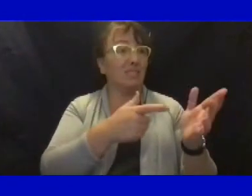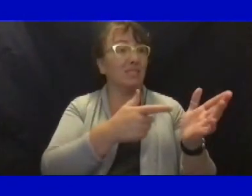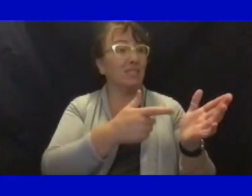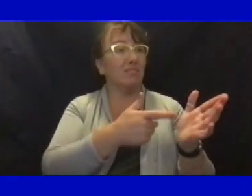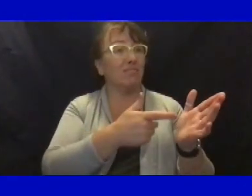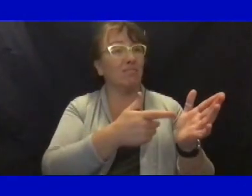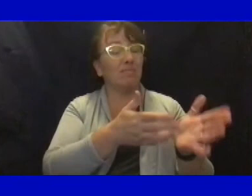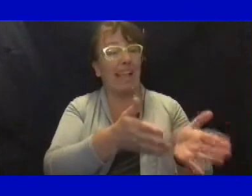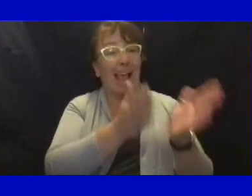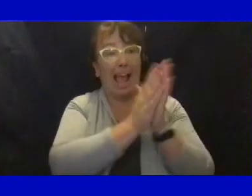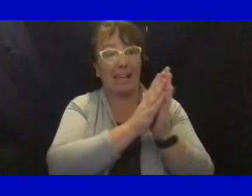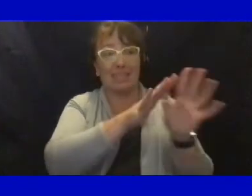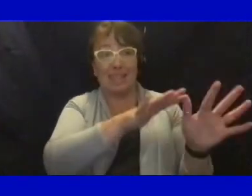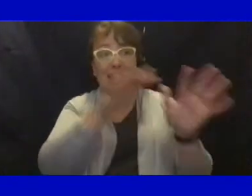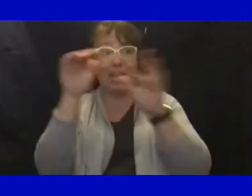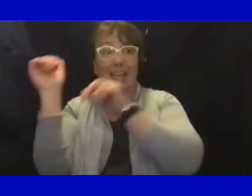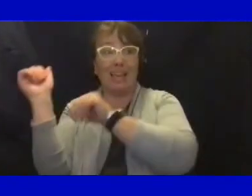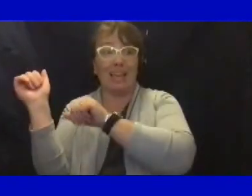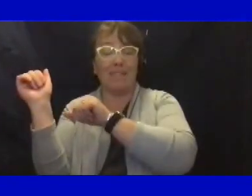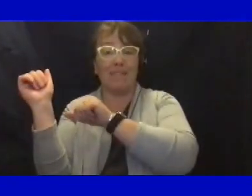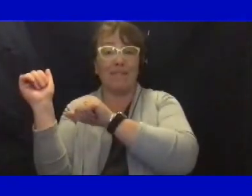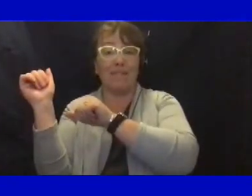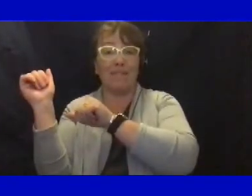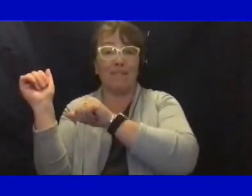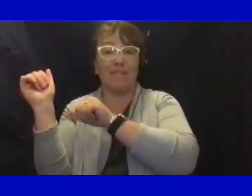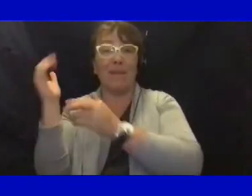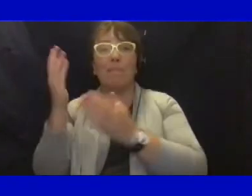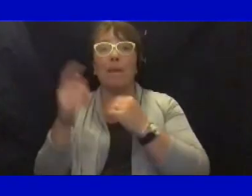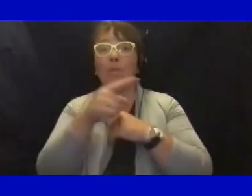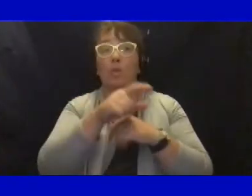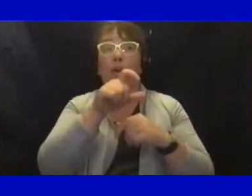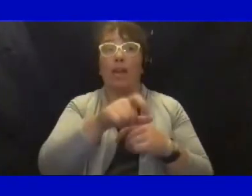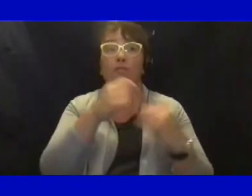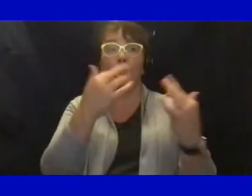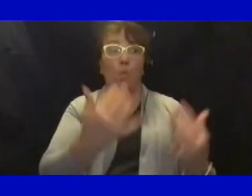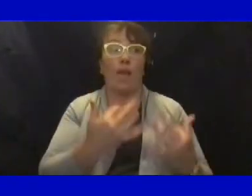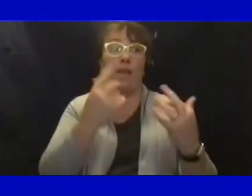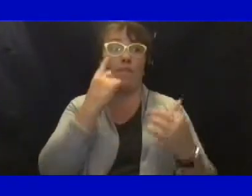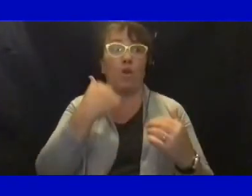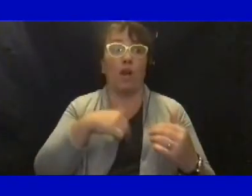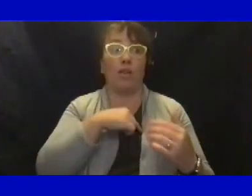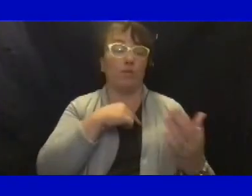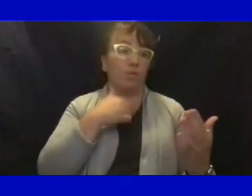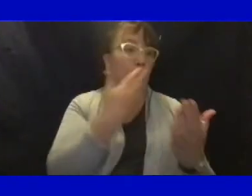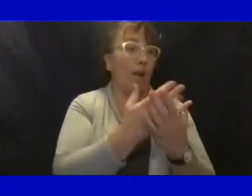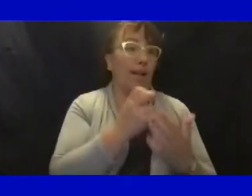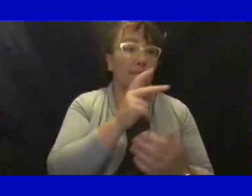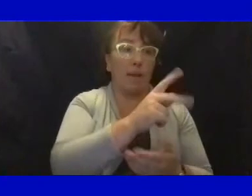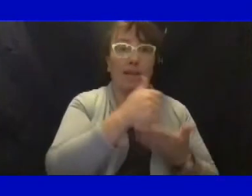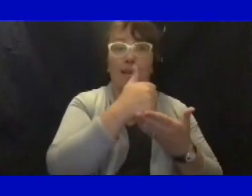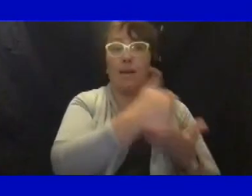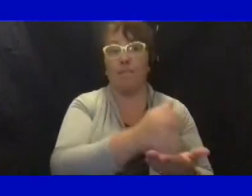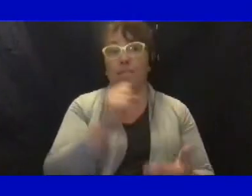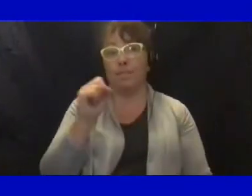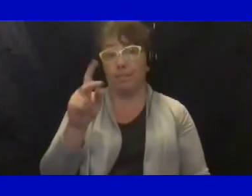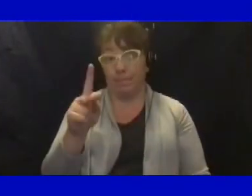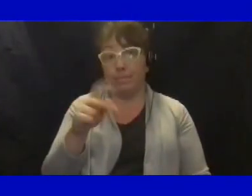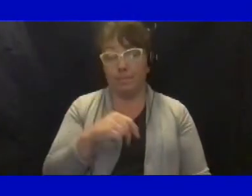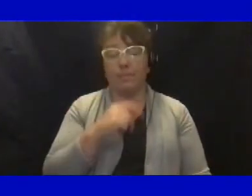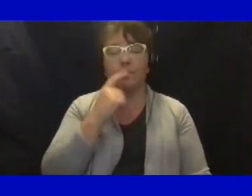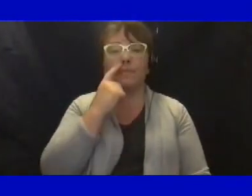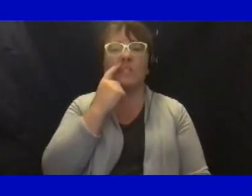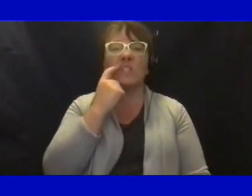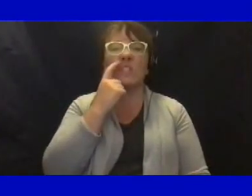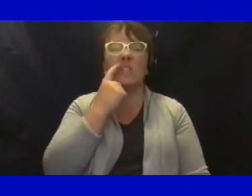you, you may have an extended wait for us to get to you guys. Also, we're looking at road closures in several areas. One of the